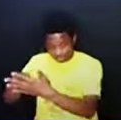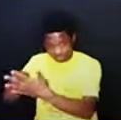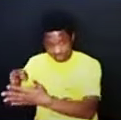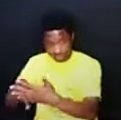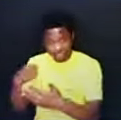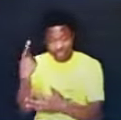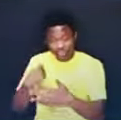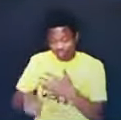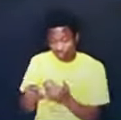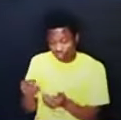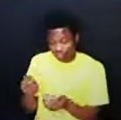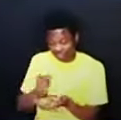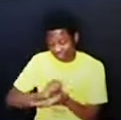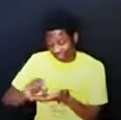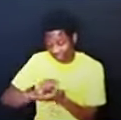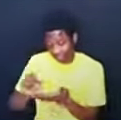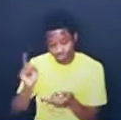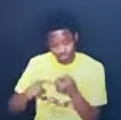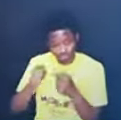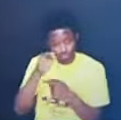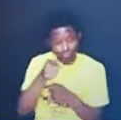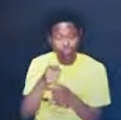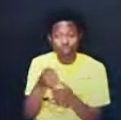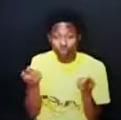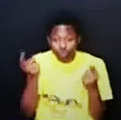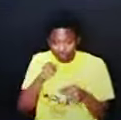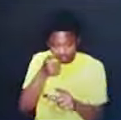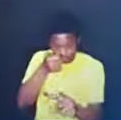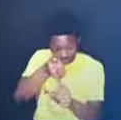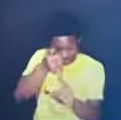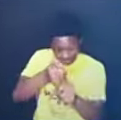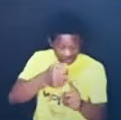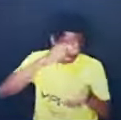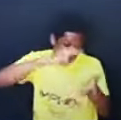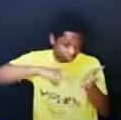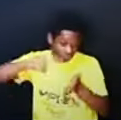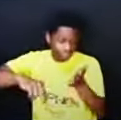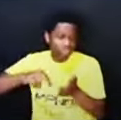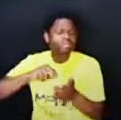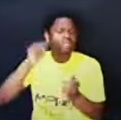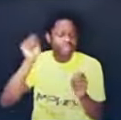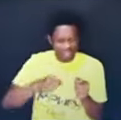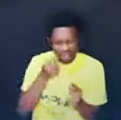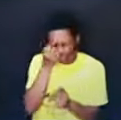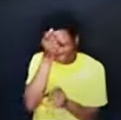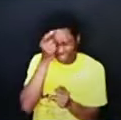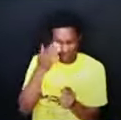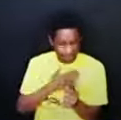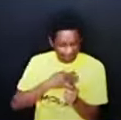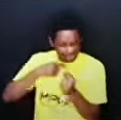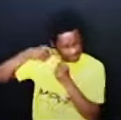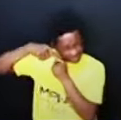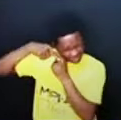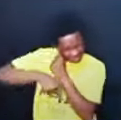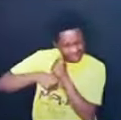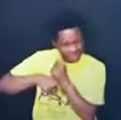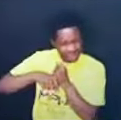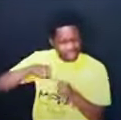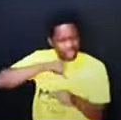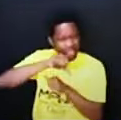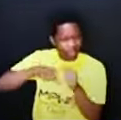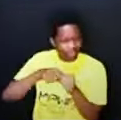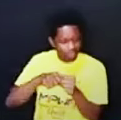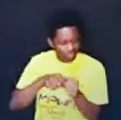In reading what I've written to you, then you will be able to understand my insight into the mystery of